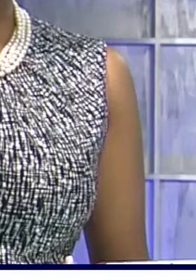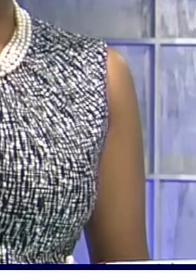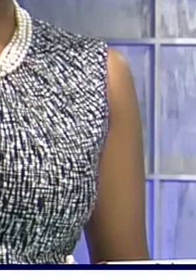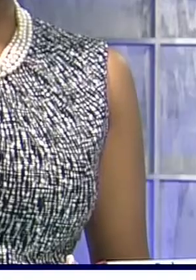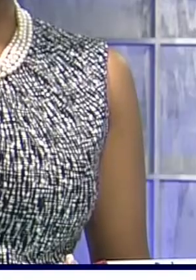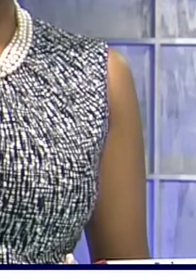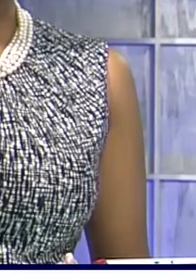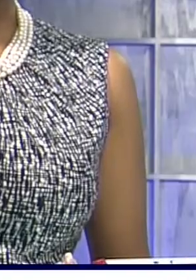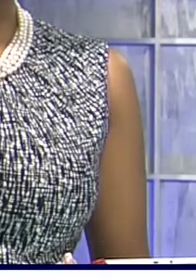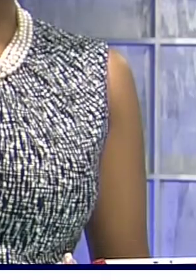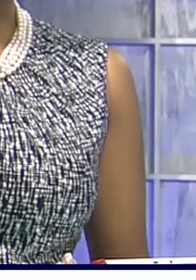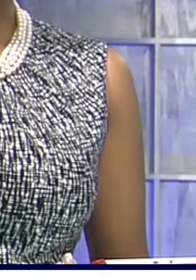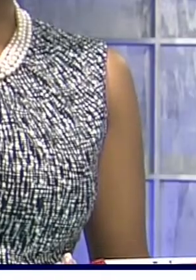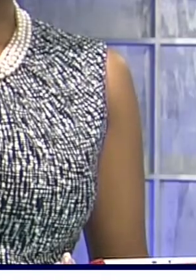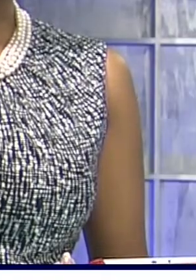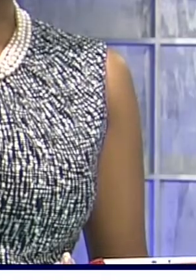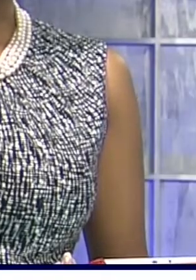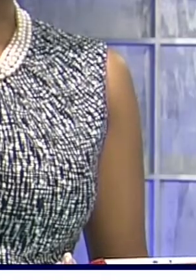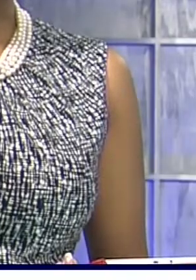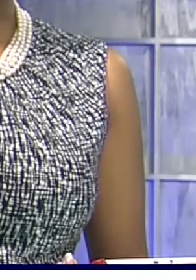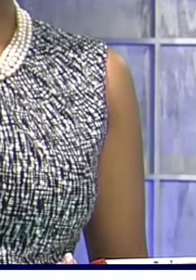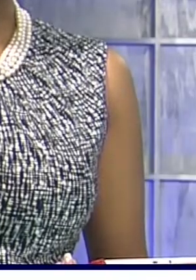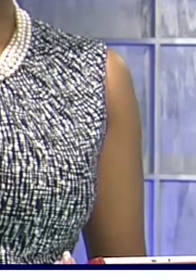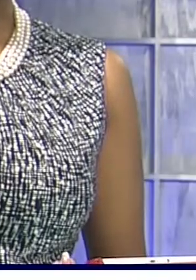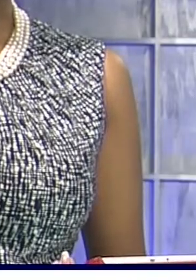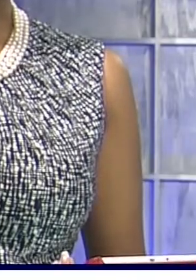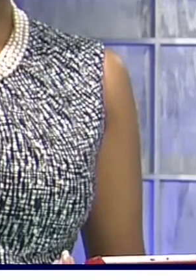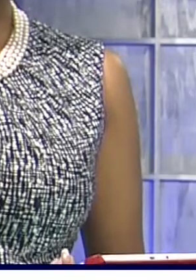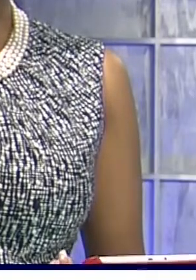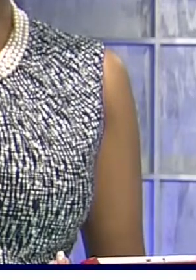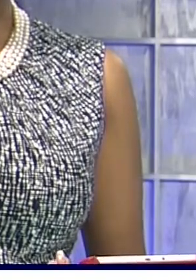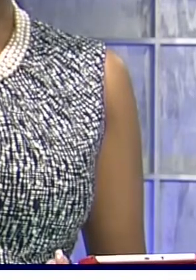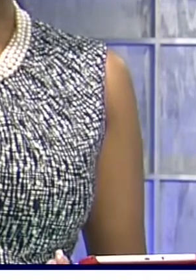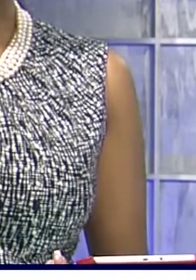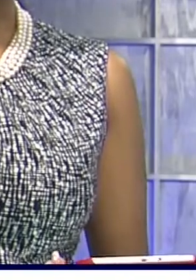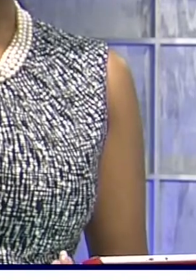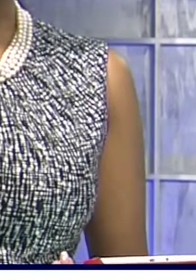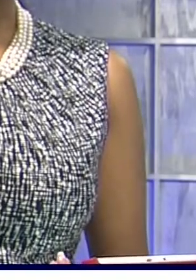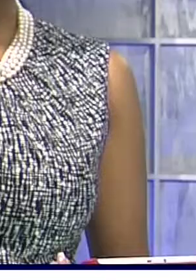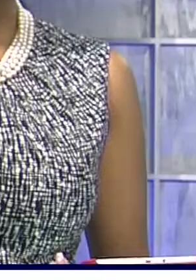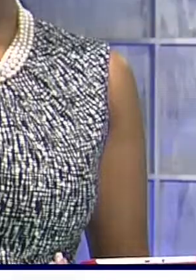BOA launches a new fundraiser for the one-year mark before Tokyo 2020.